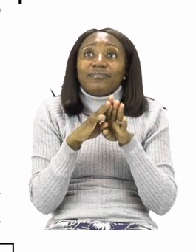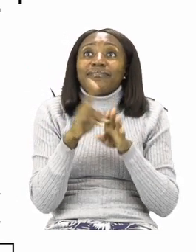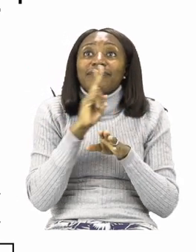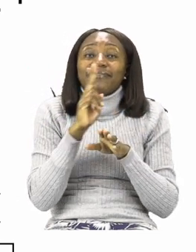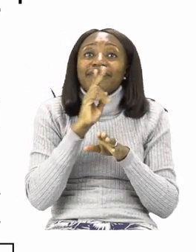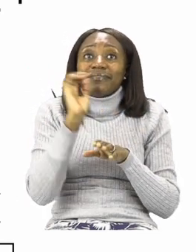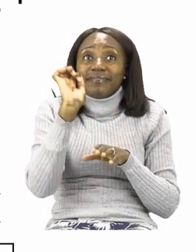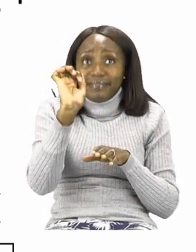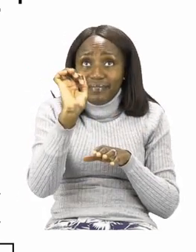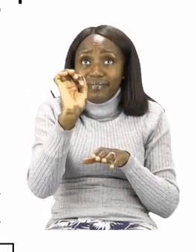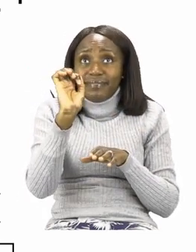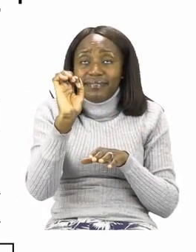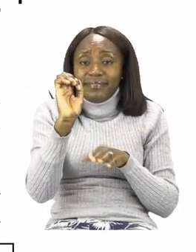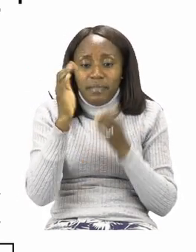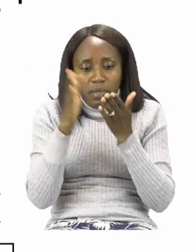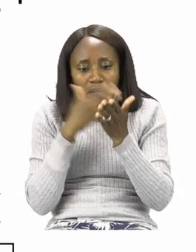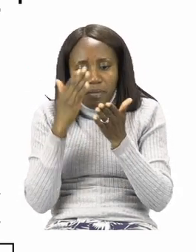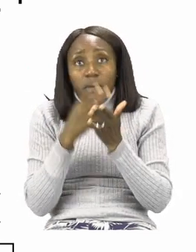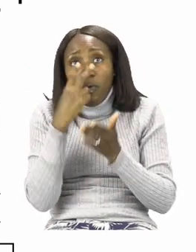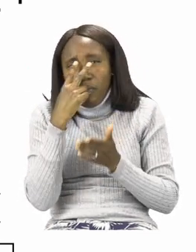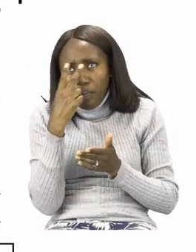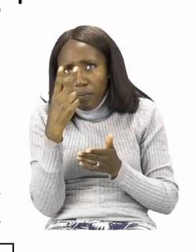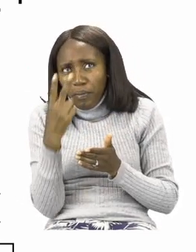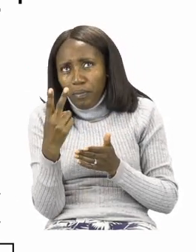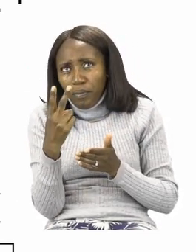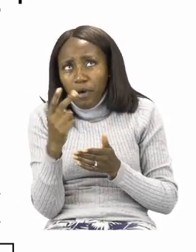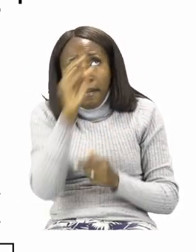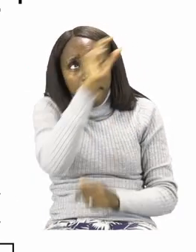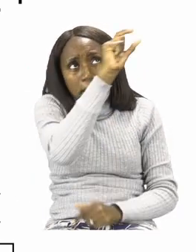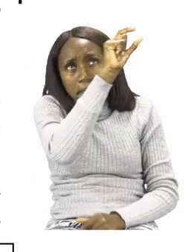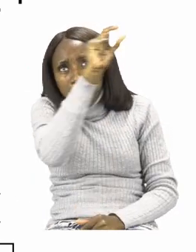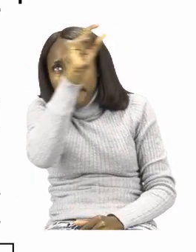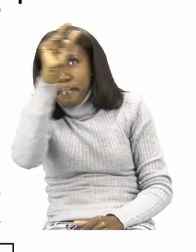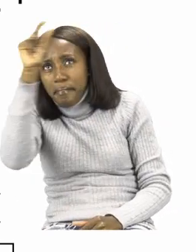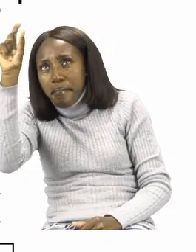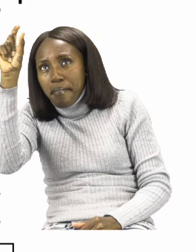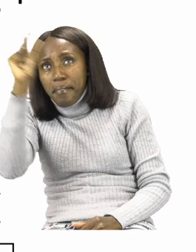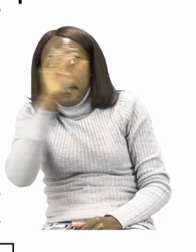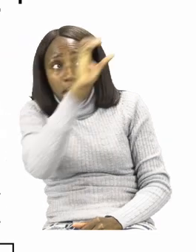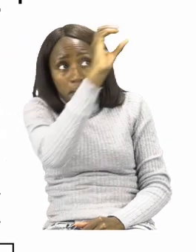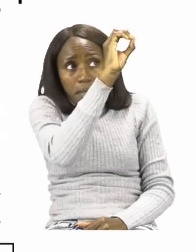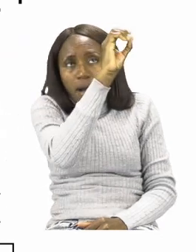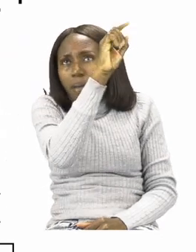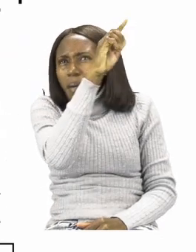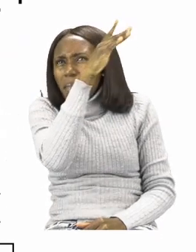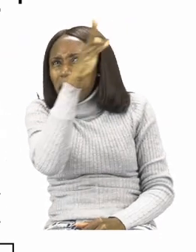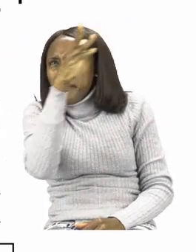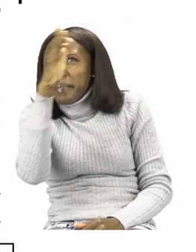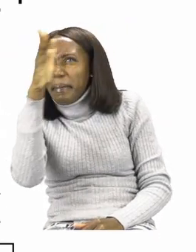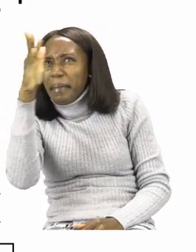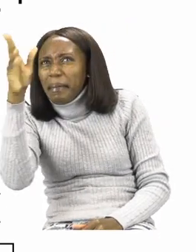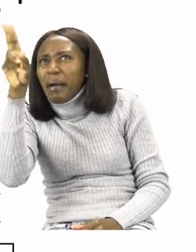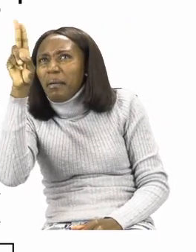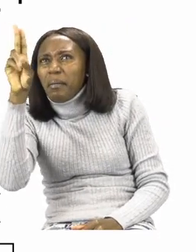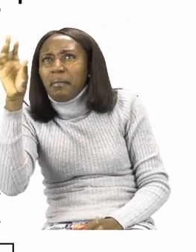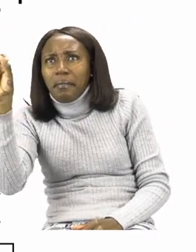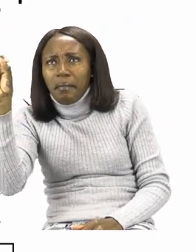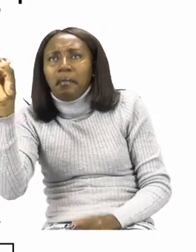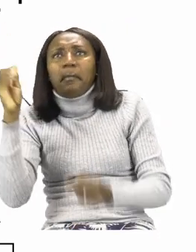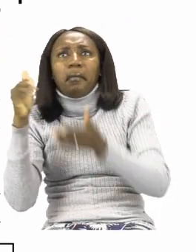you see you have a number line starting from 0, counting all the way up